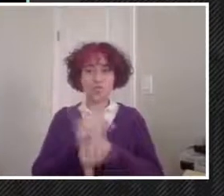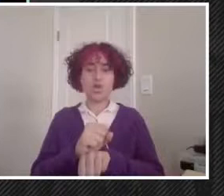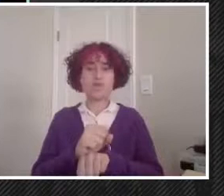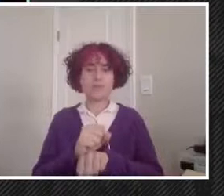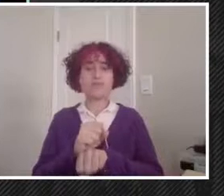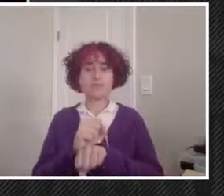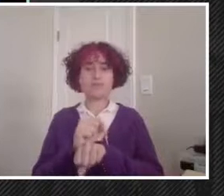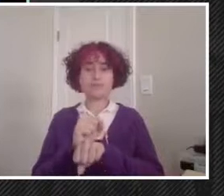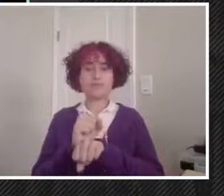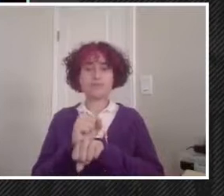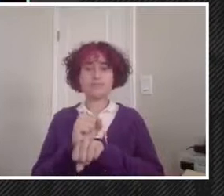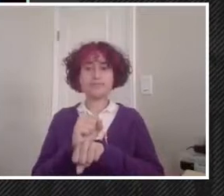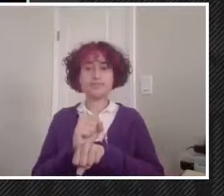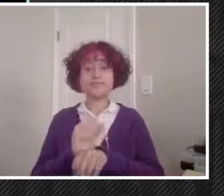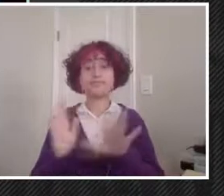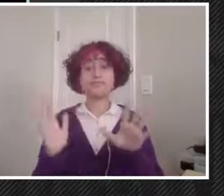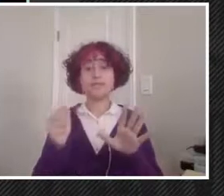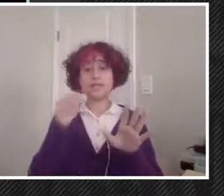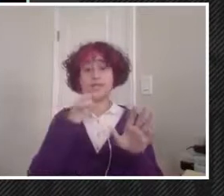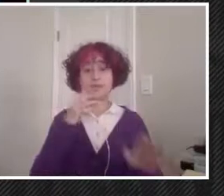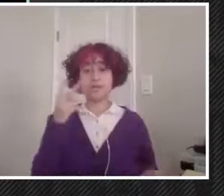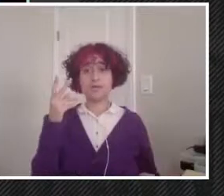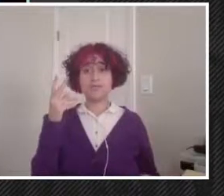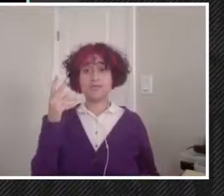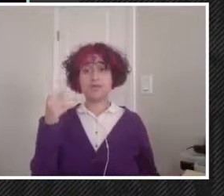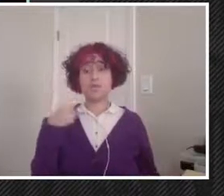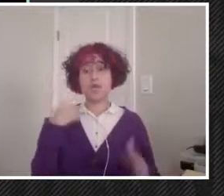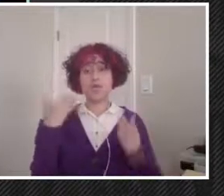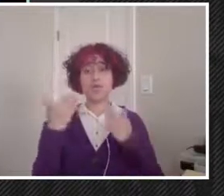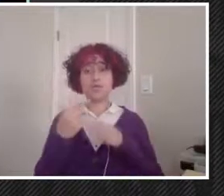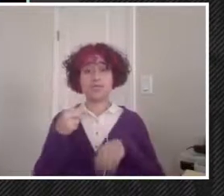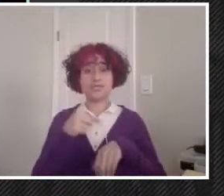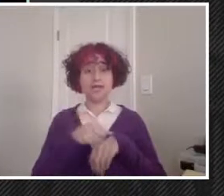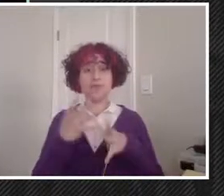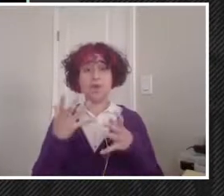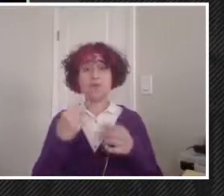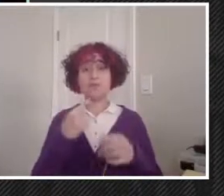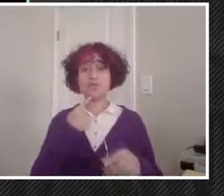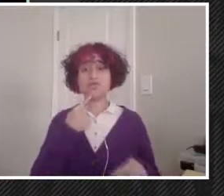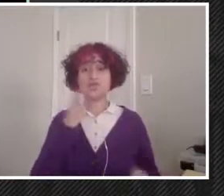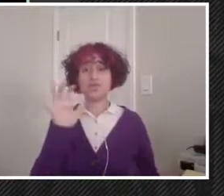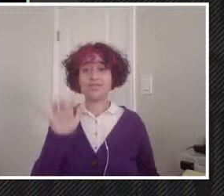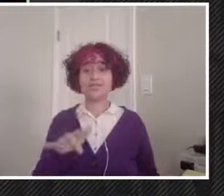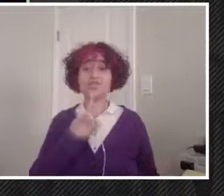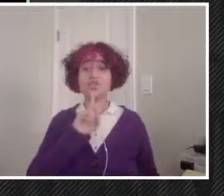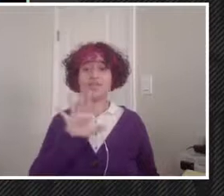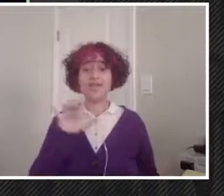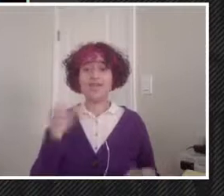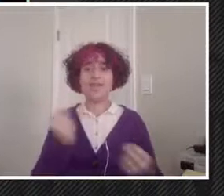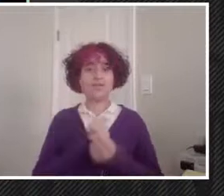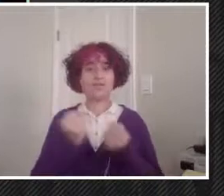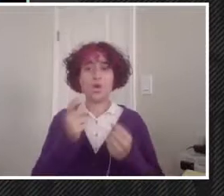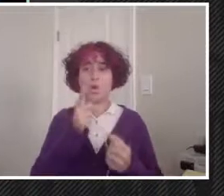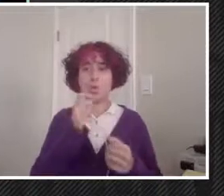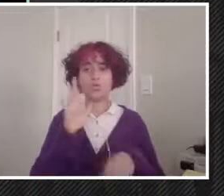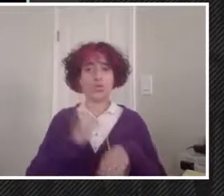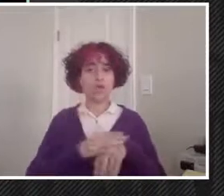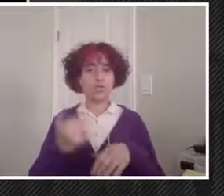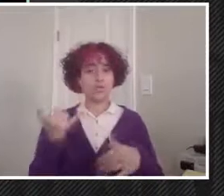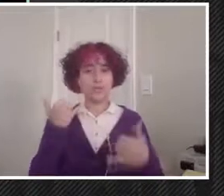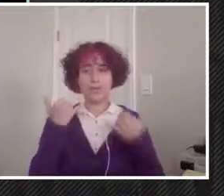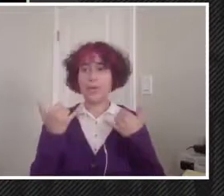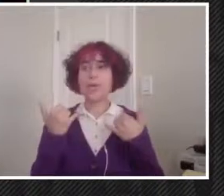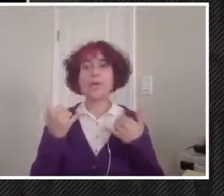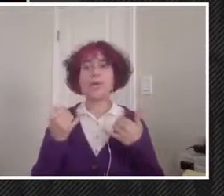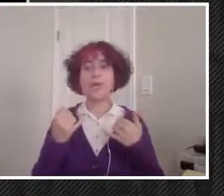Gentlemen, look, we are coming close to time. So I want to make sure that everybody who's on this call, who's looking right now, can know about